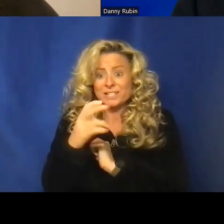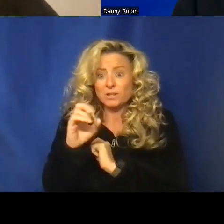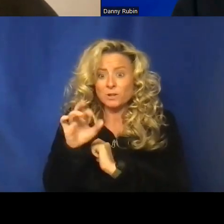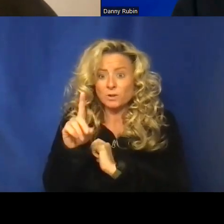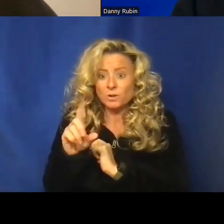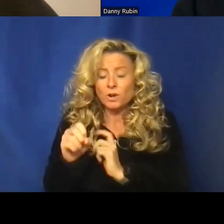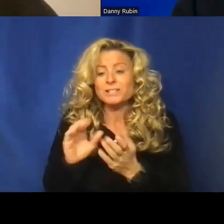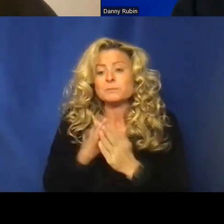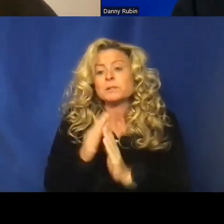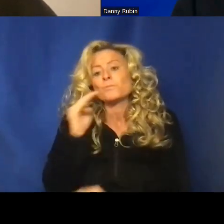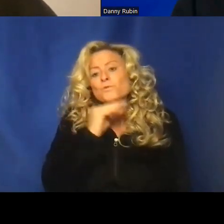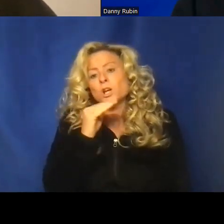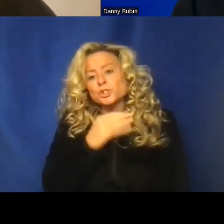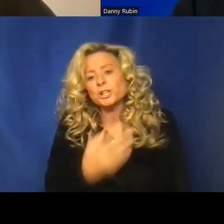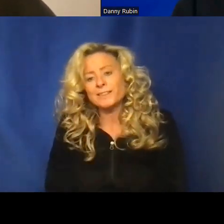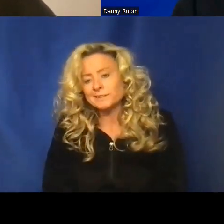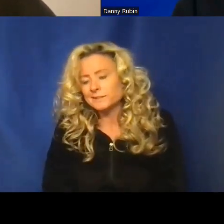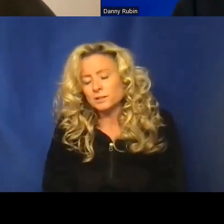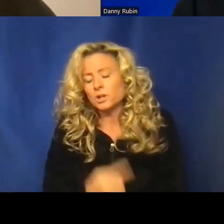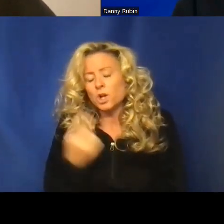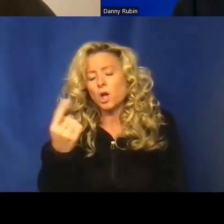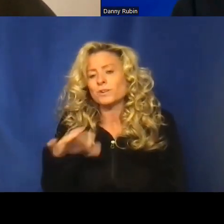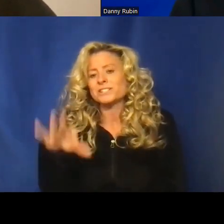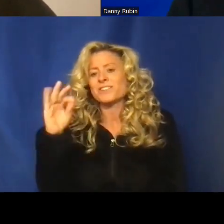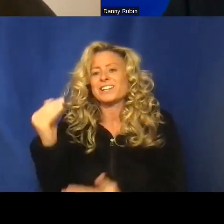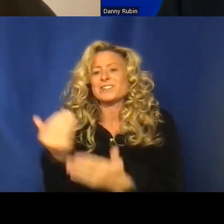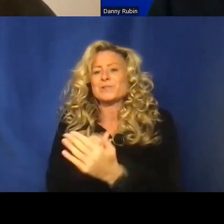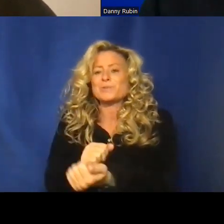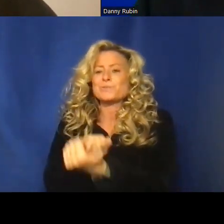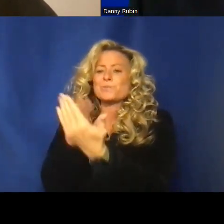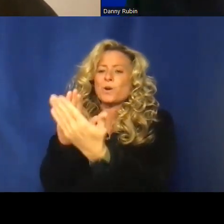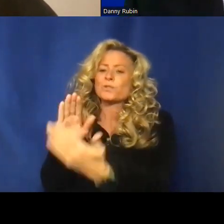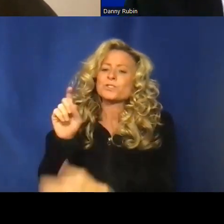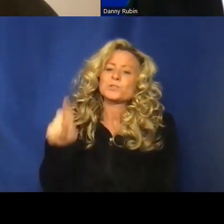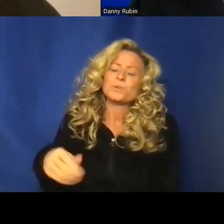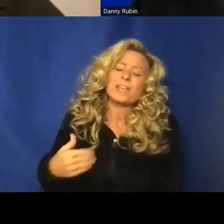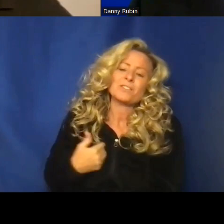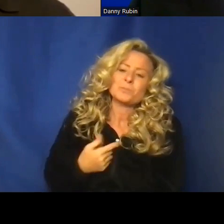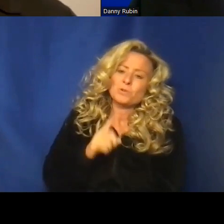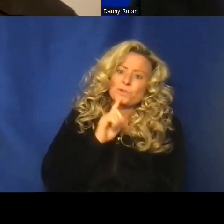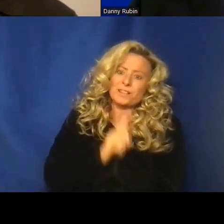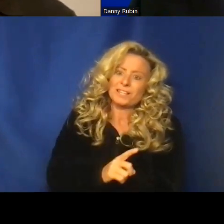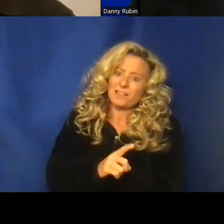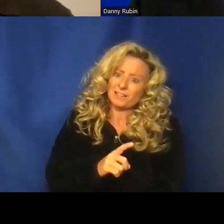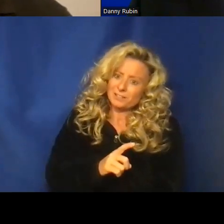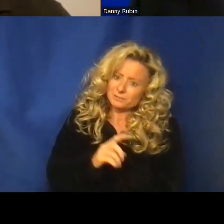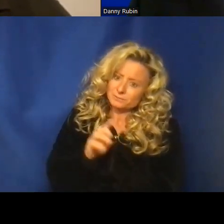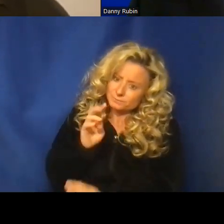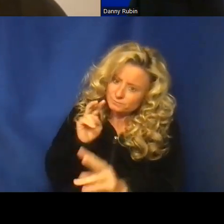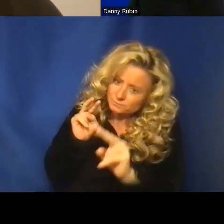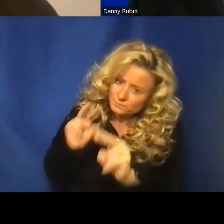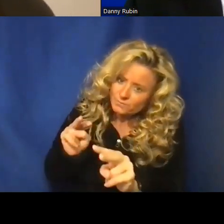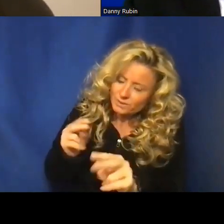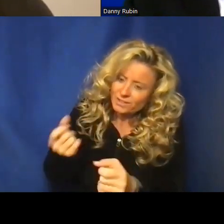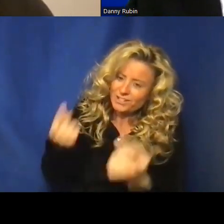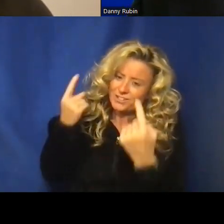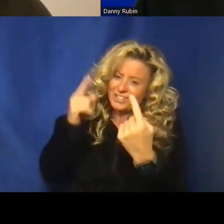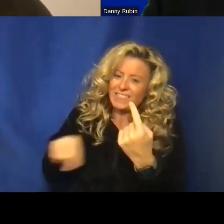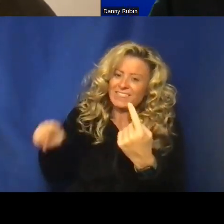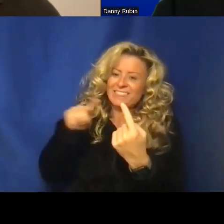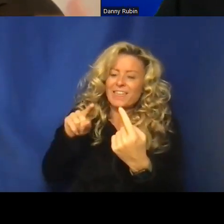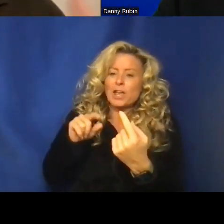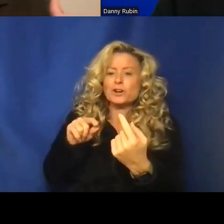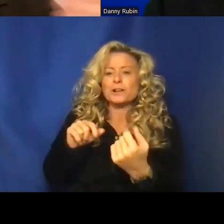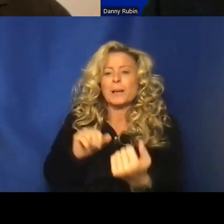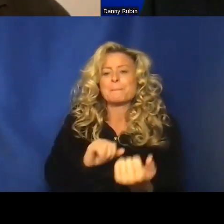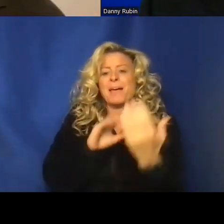and be fraudulent, they're always trying to find new ways to do it. So we have to be pretty diligent in understanding the methods that they're employing